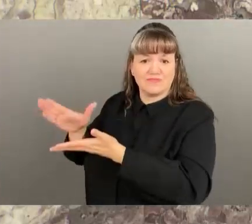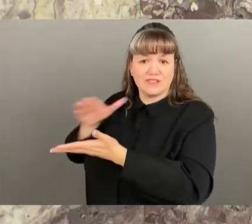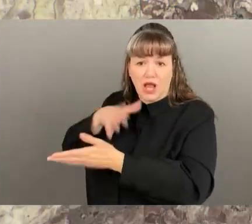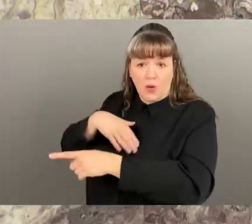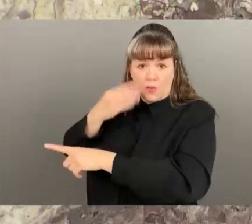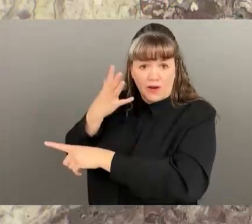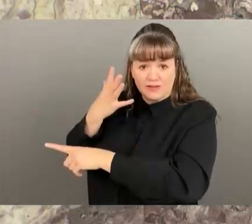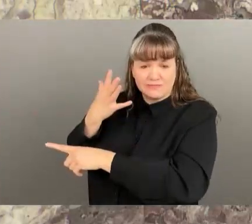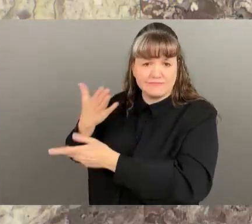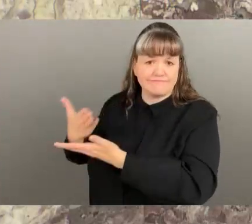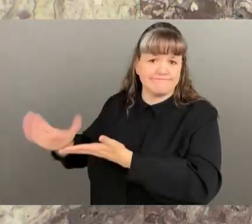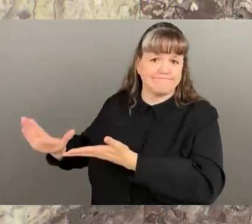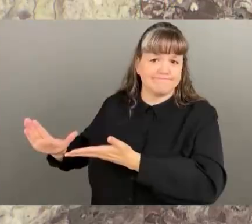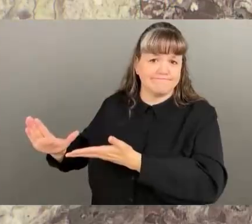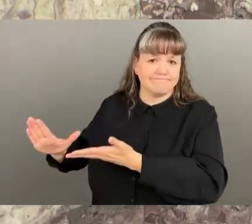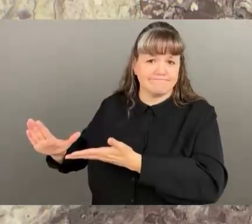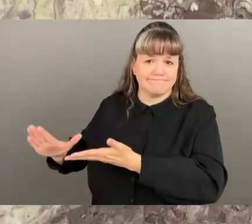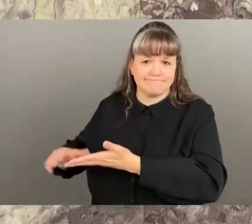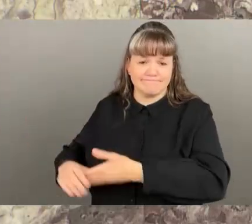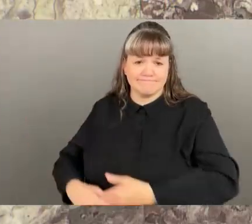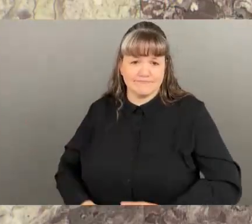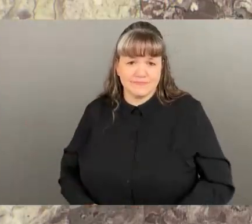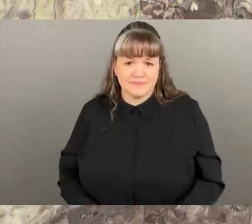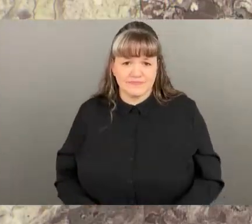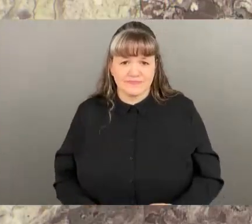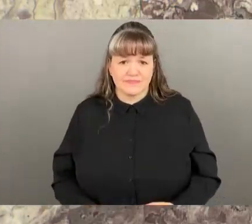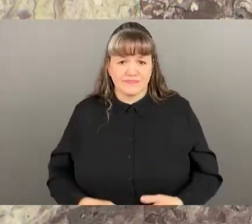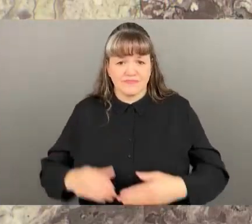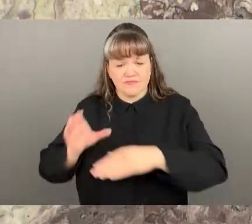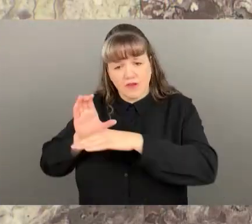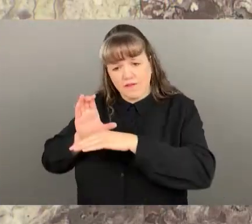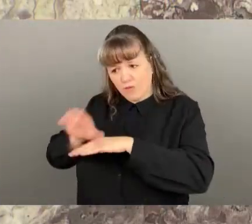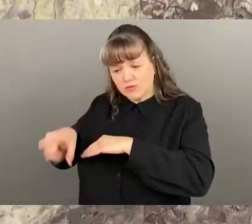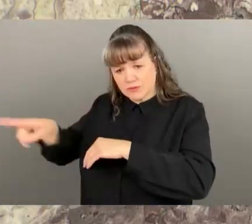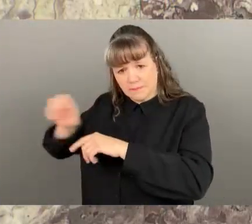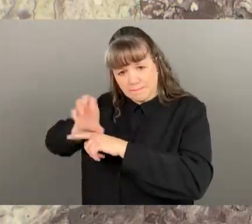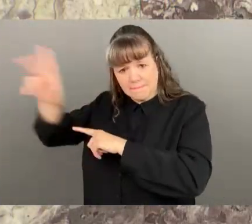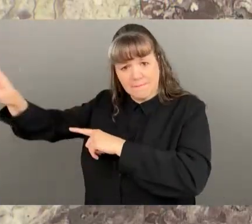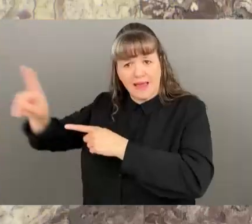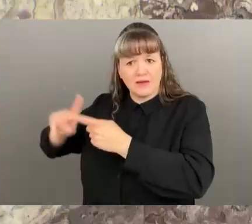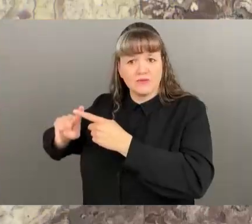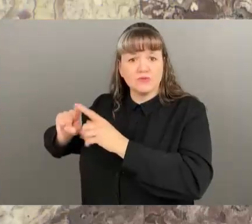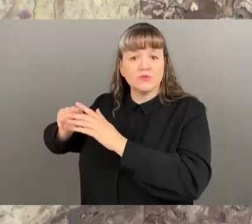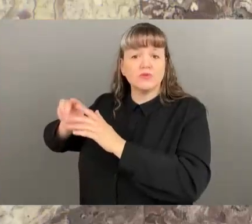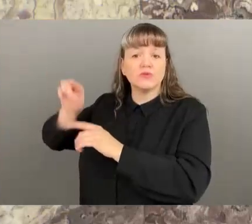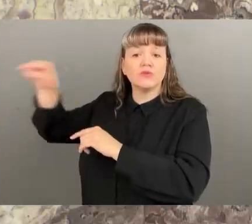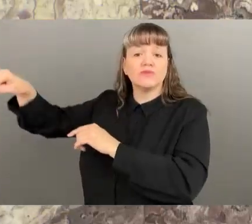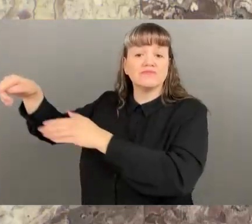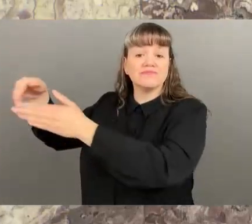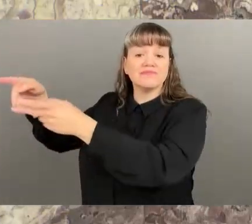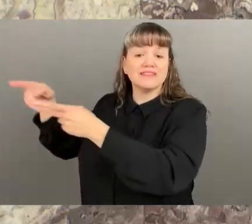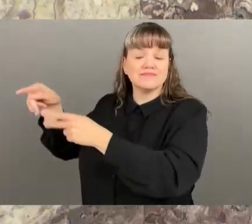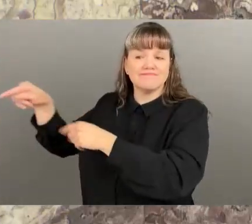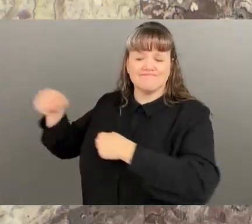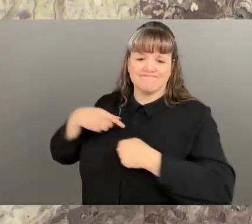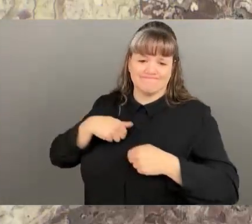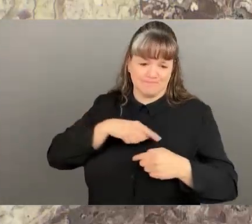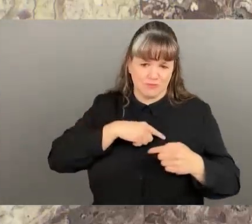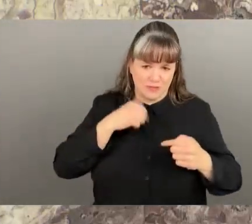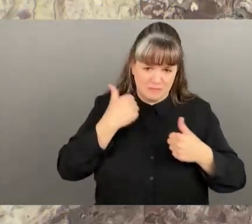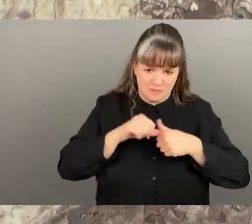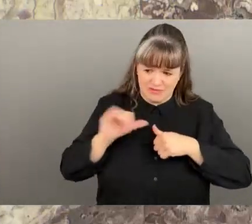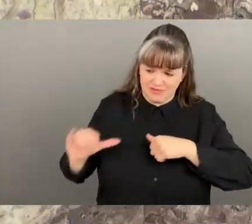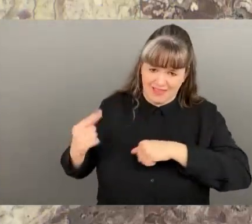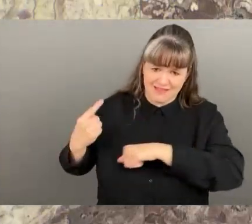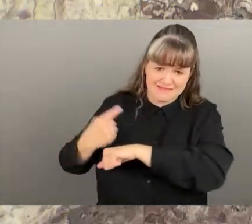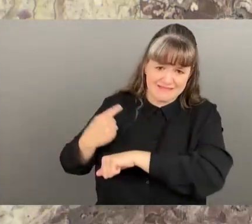journey grounded in their faith and the belief that all human beings are equal. However, that belief was met with closed doors,